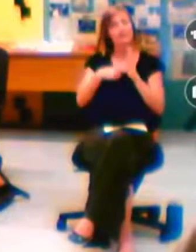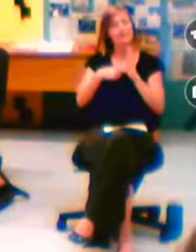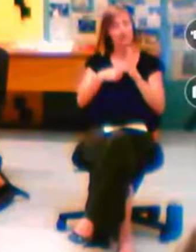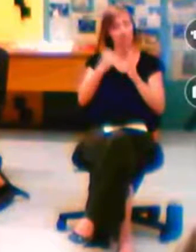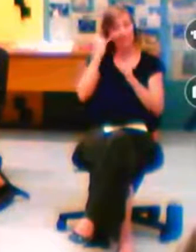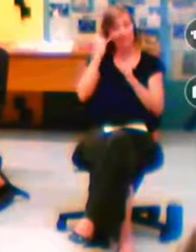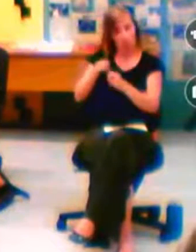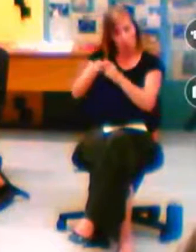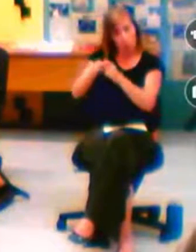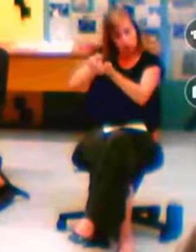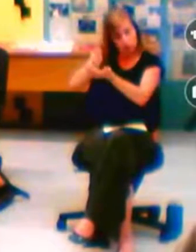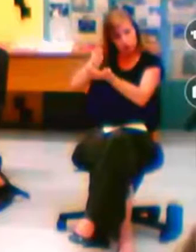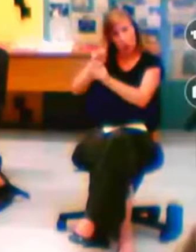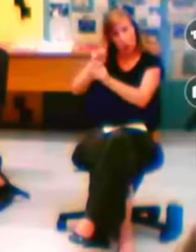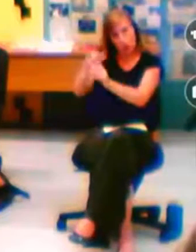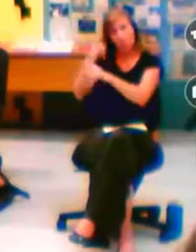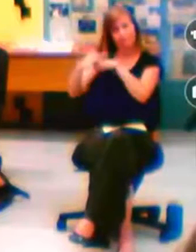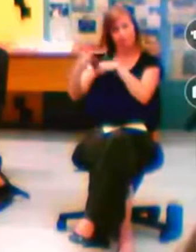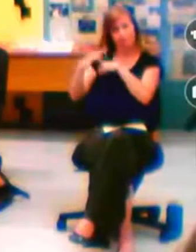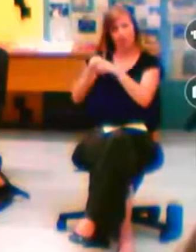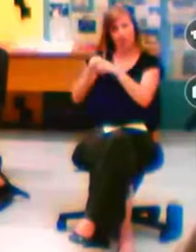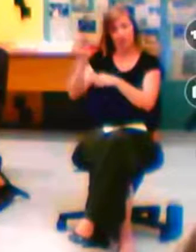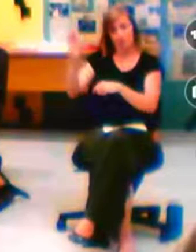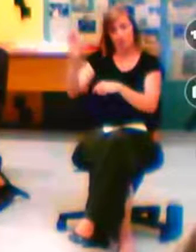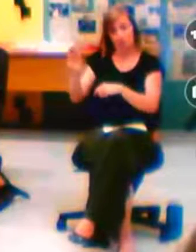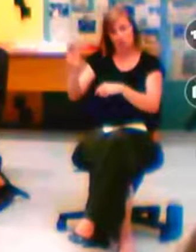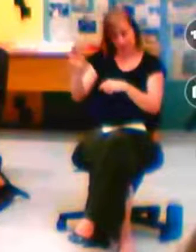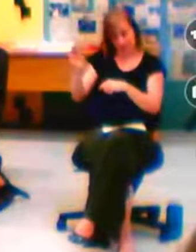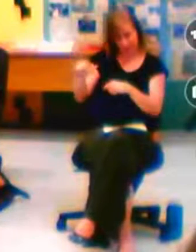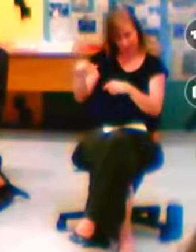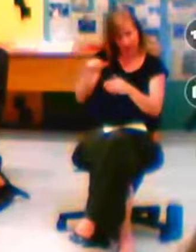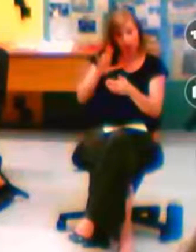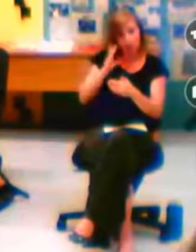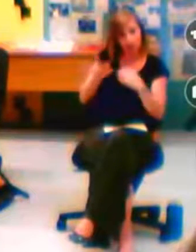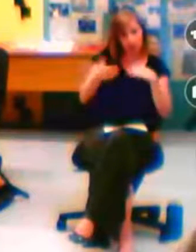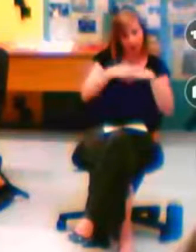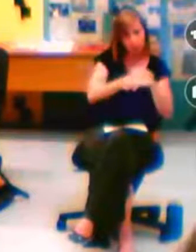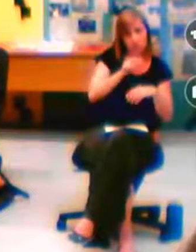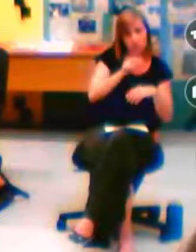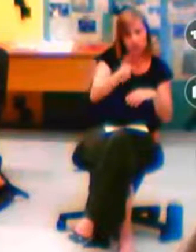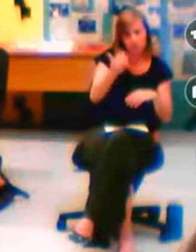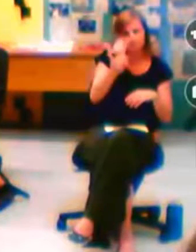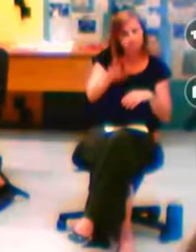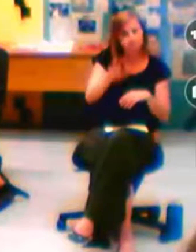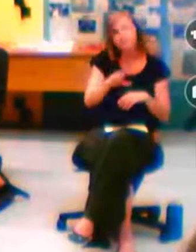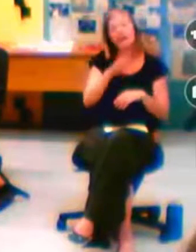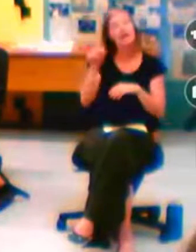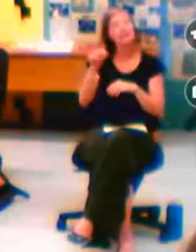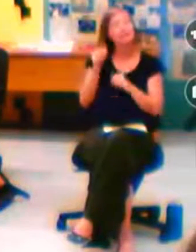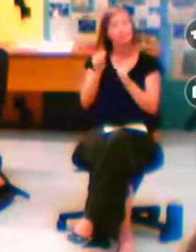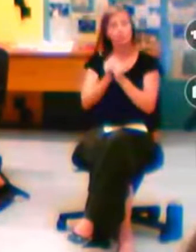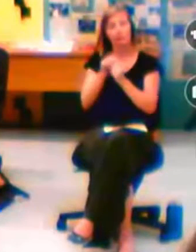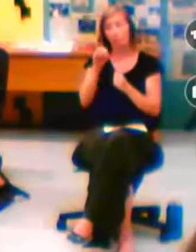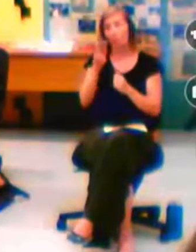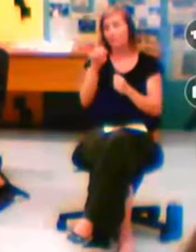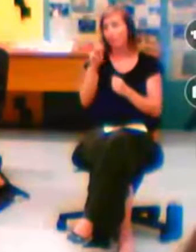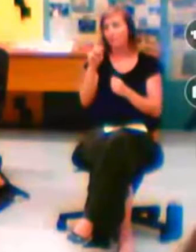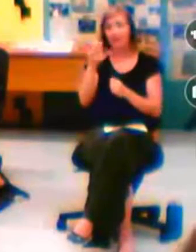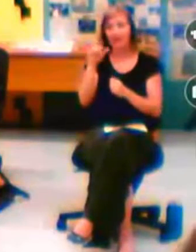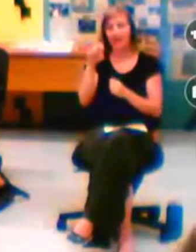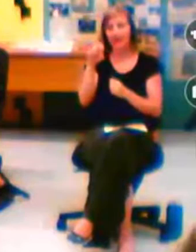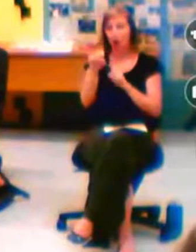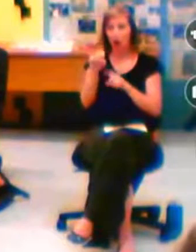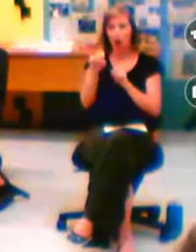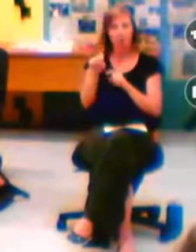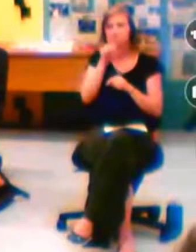That's all it says. It's absolutely silent on whether if you need a specific treatment that's only available in Boston, on